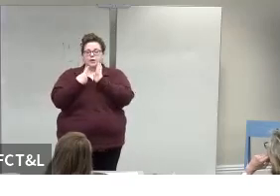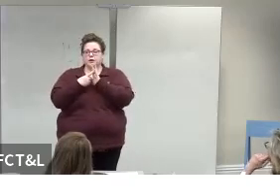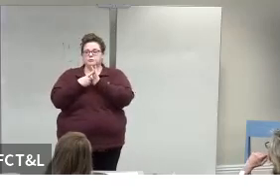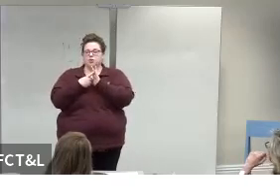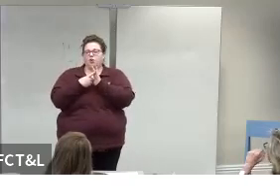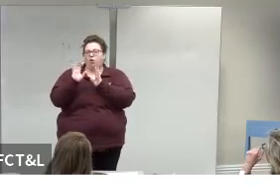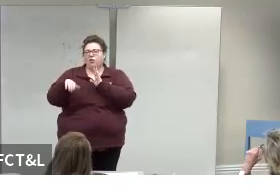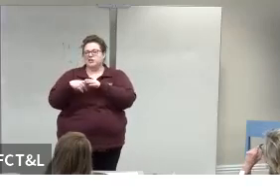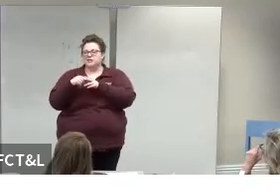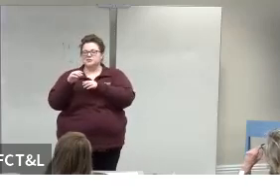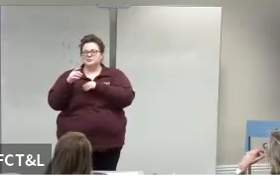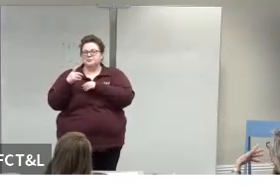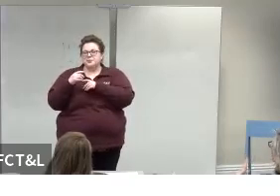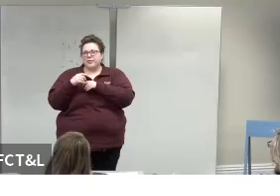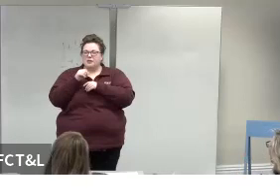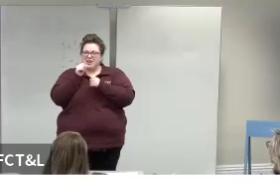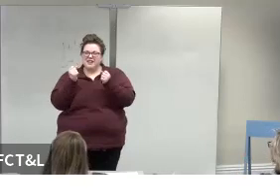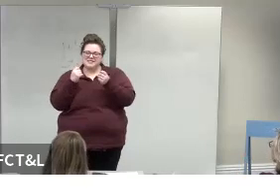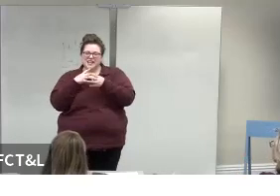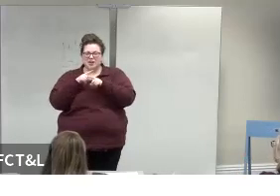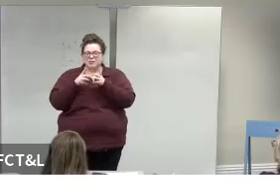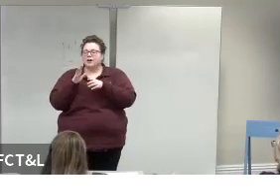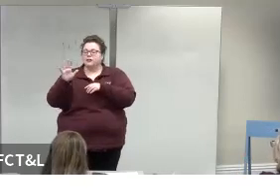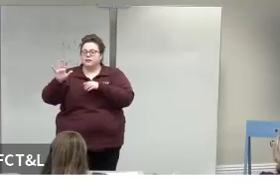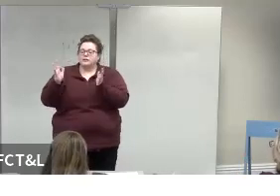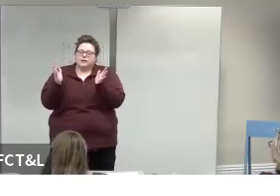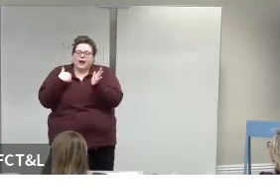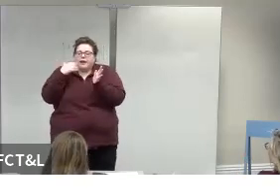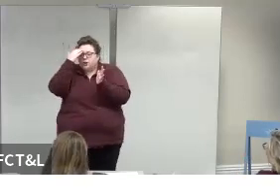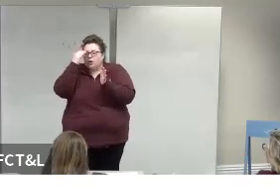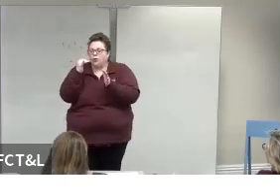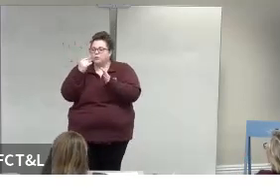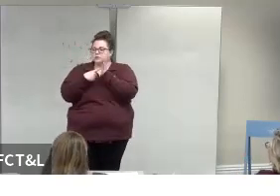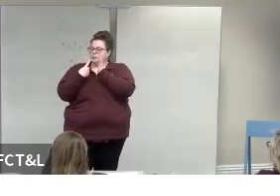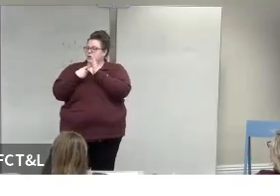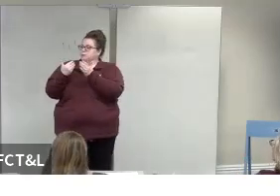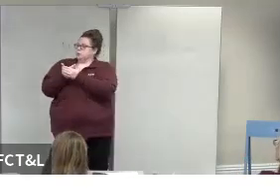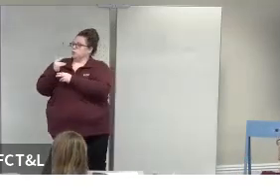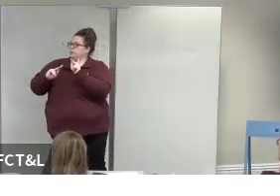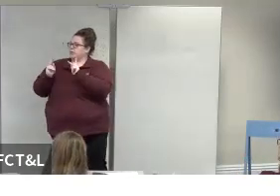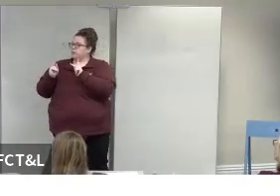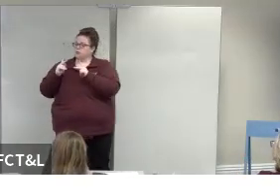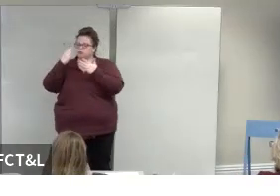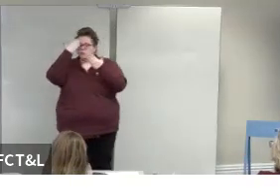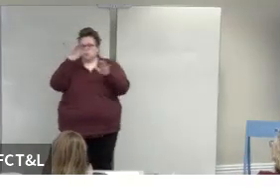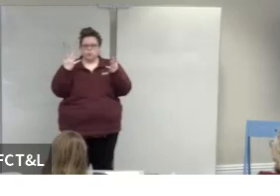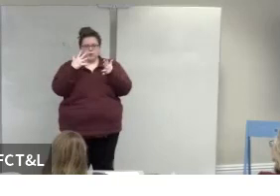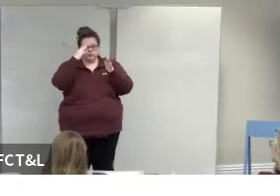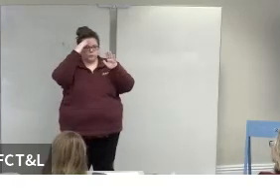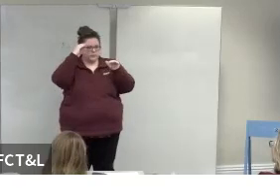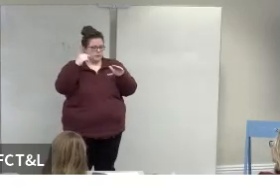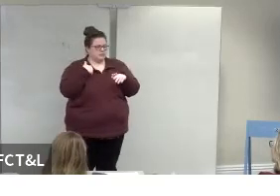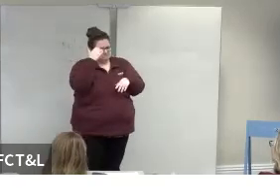hearing. So don't be apprehensive about that or scared about it. And people will say, "Oh, I'm not scared,"